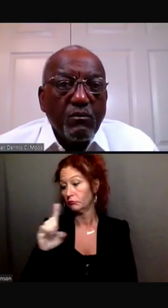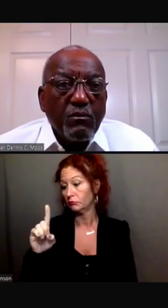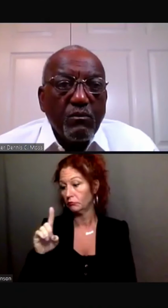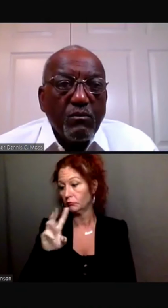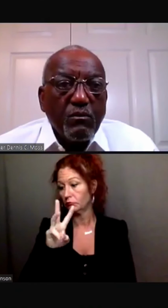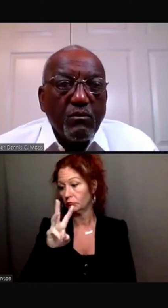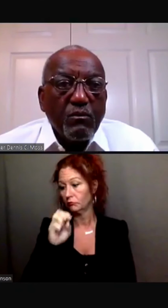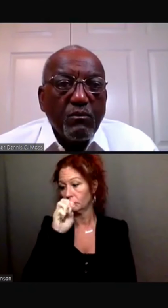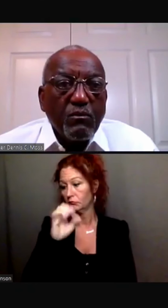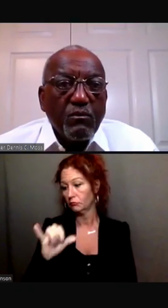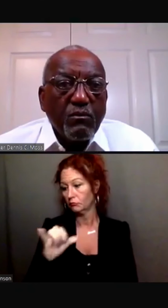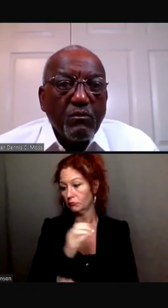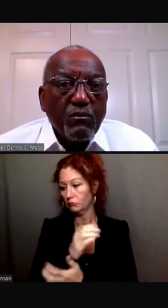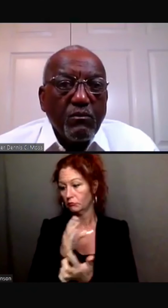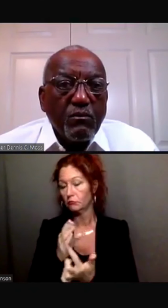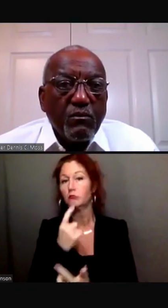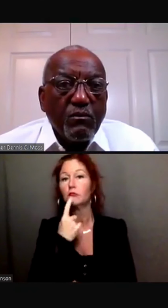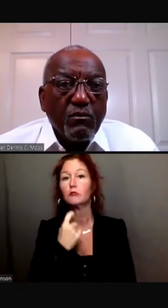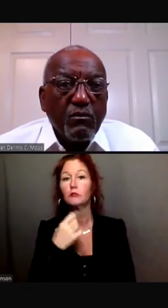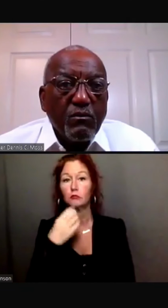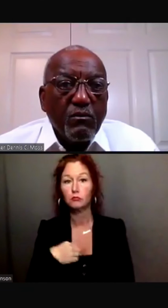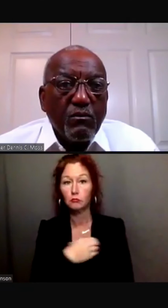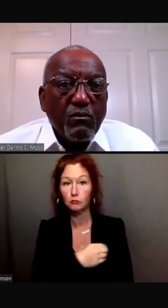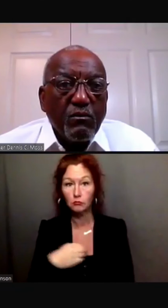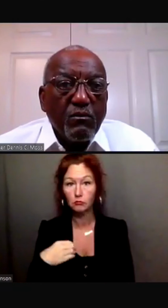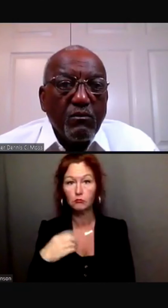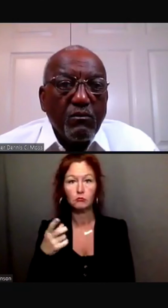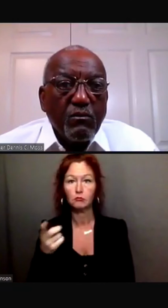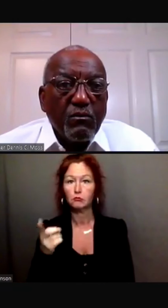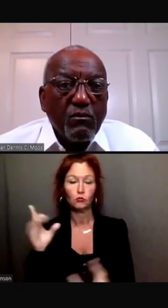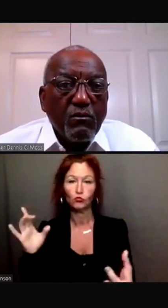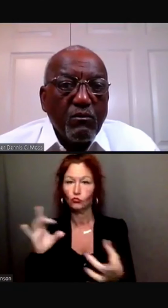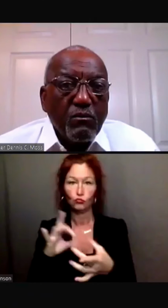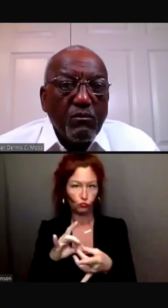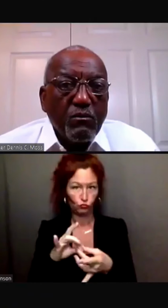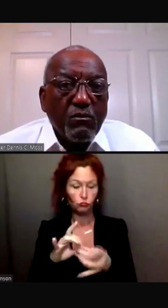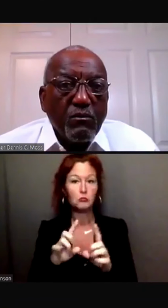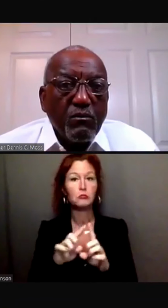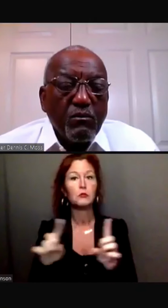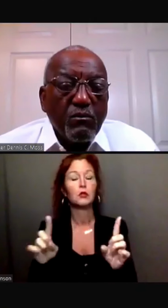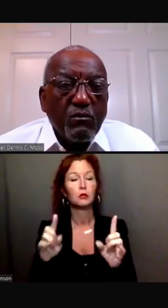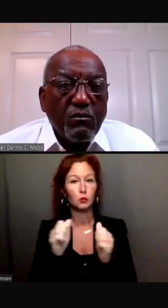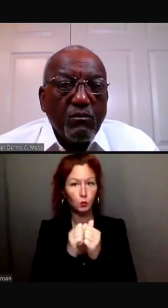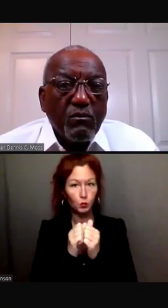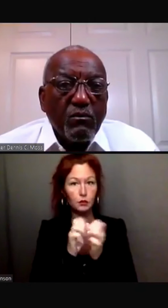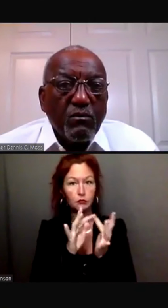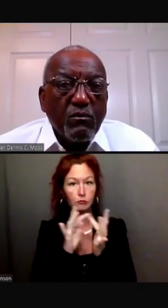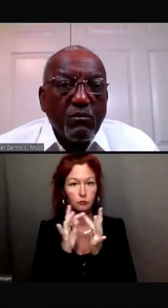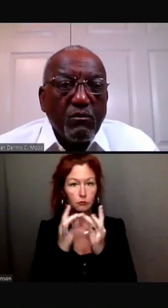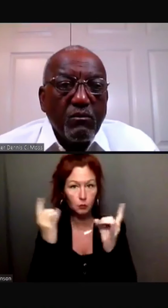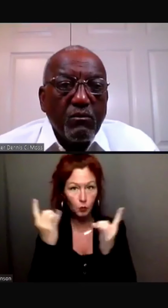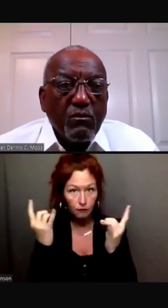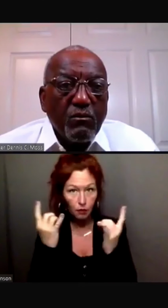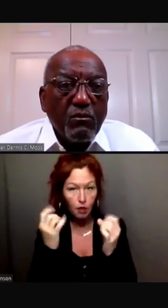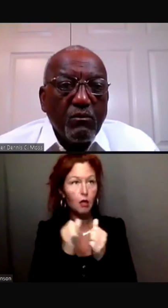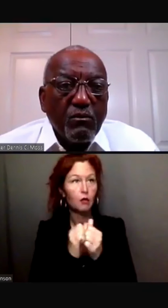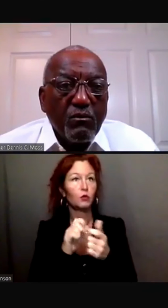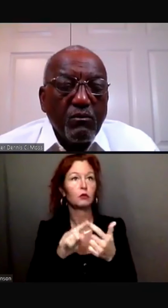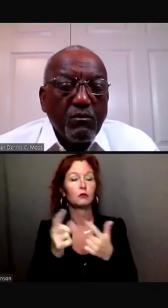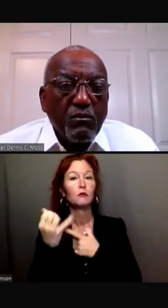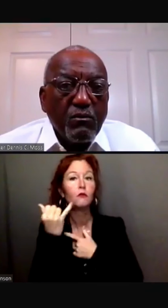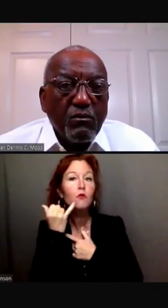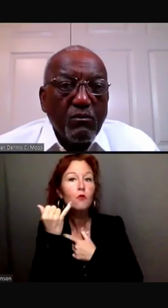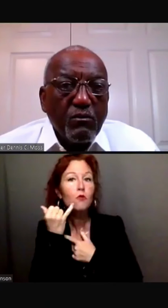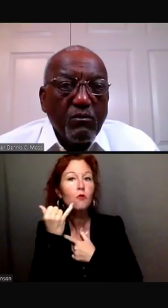system. However, they are on with us with the Wi-Fi, they're on with us with phones, and they're hooked into us